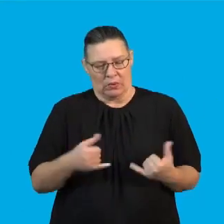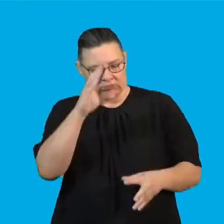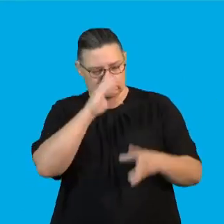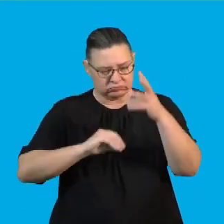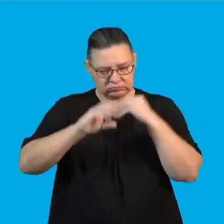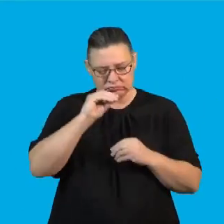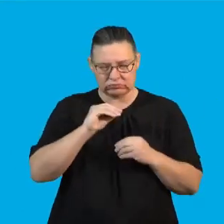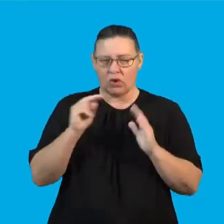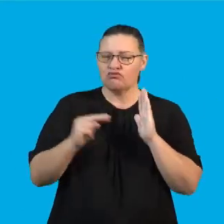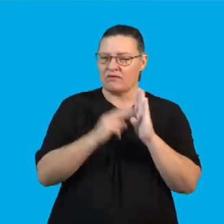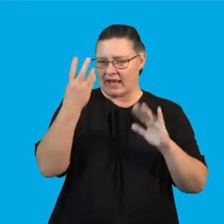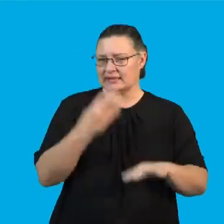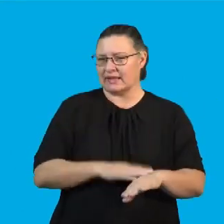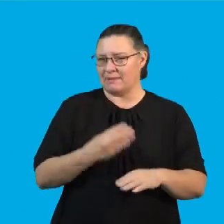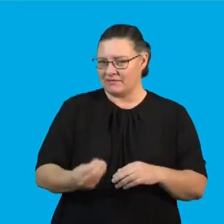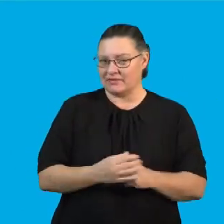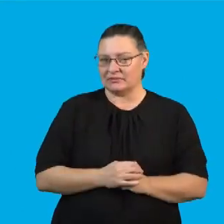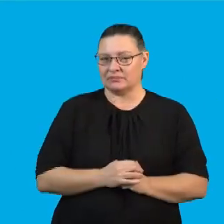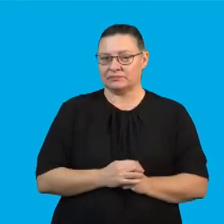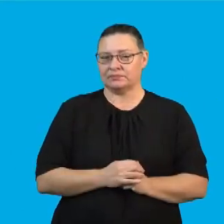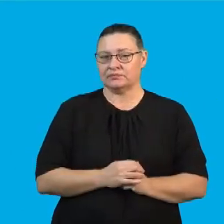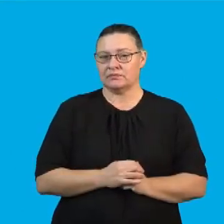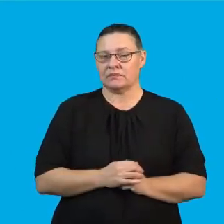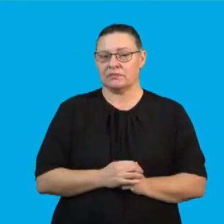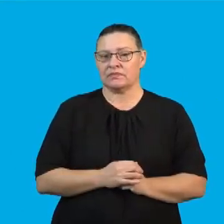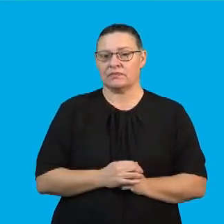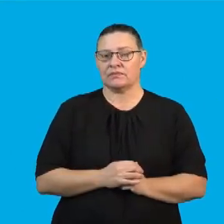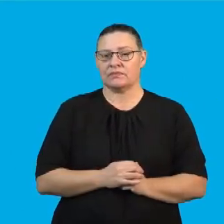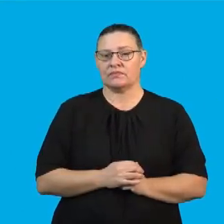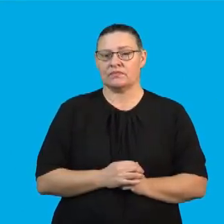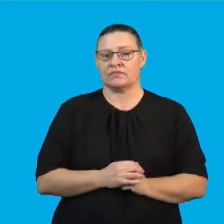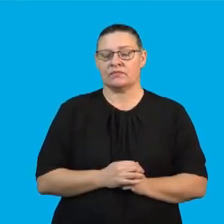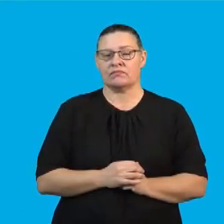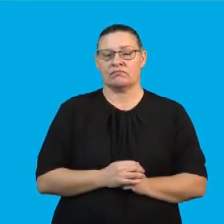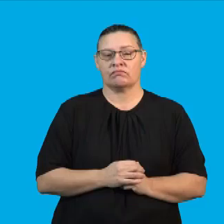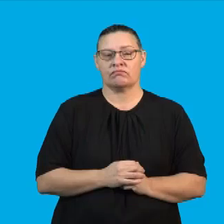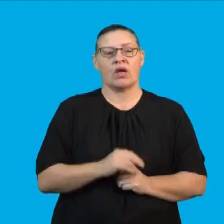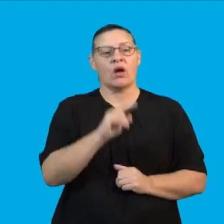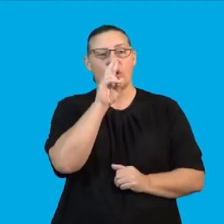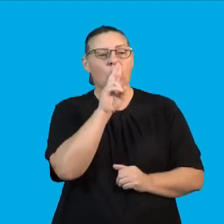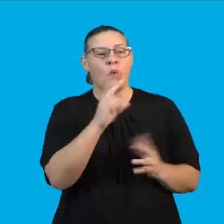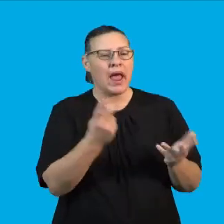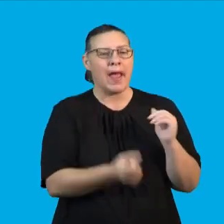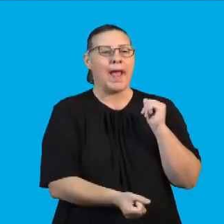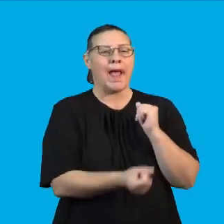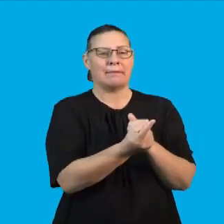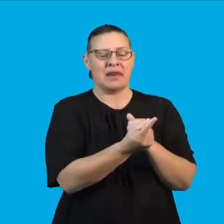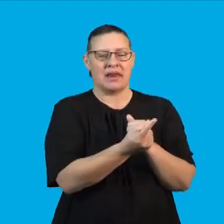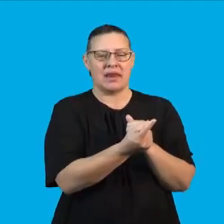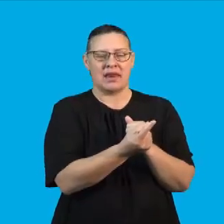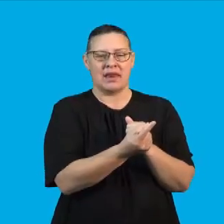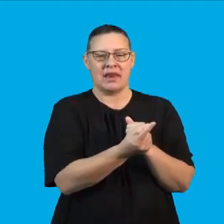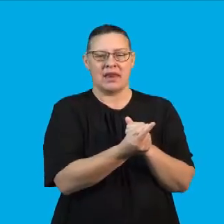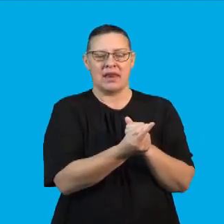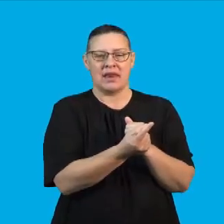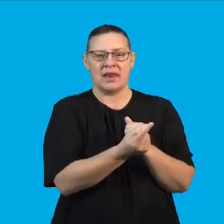to work on today. So we are looking at different places where fertilization occurs.